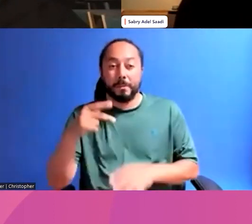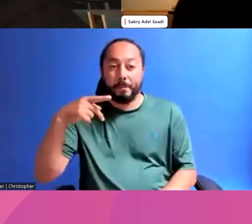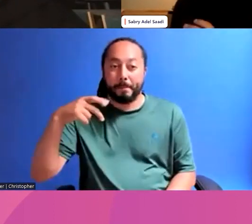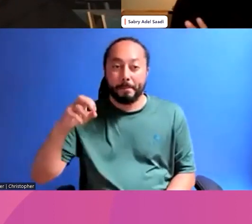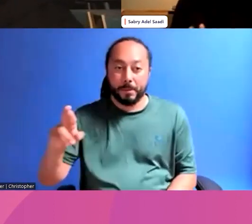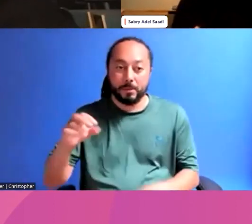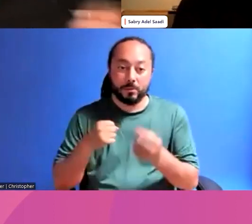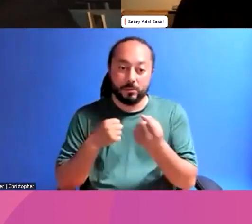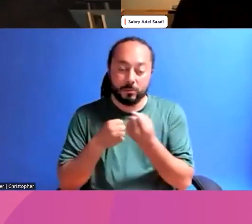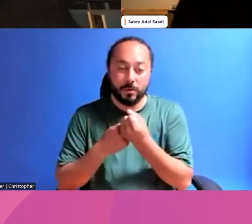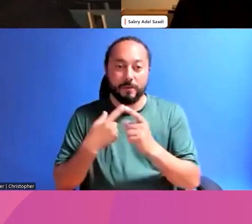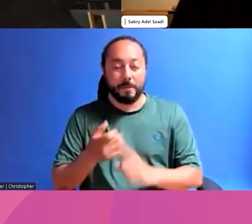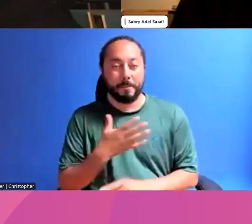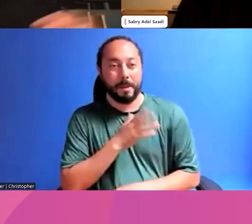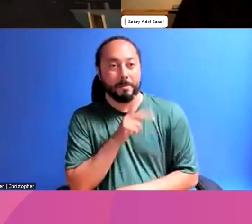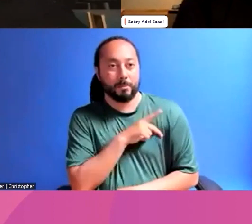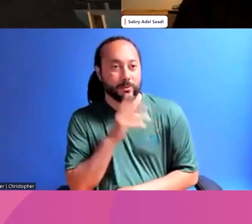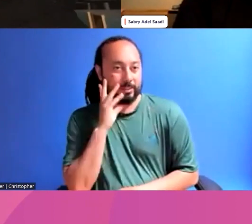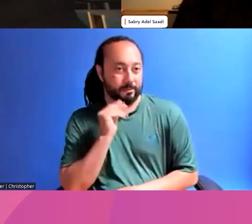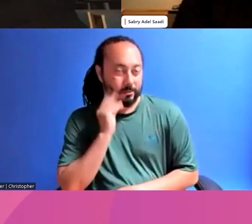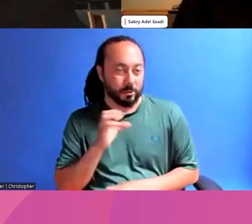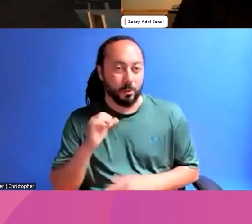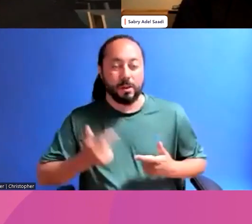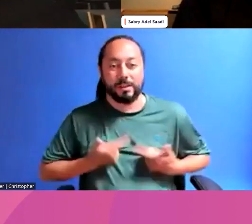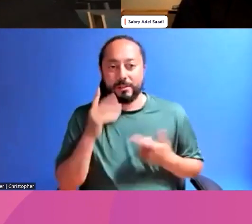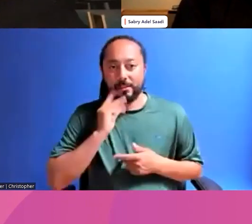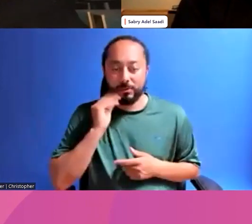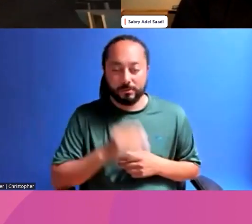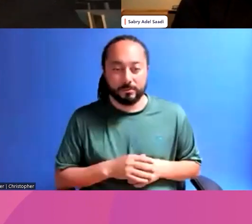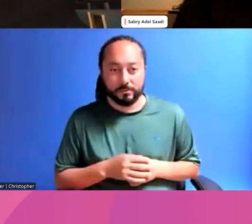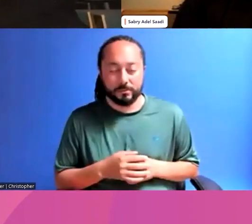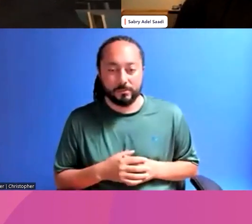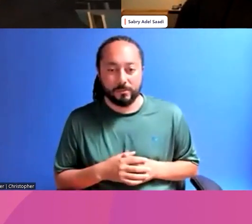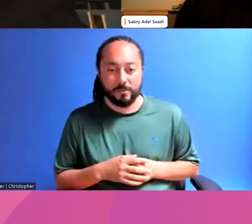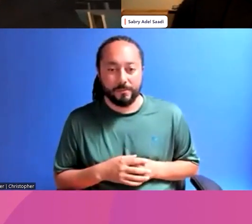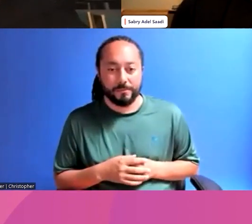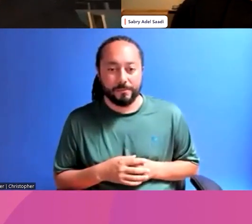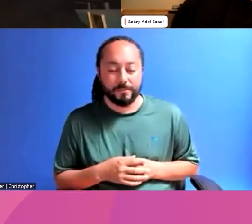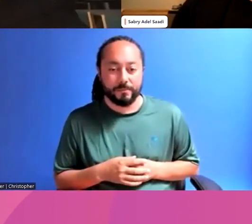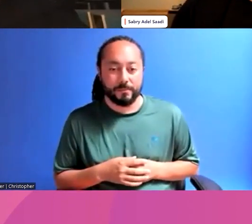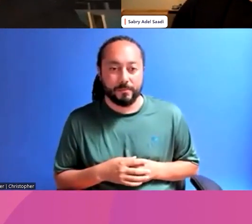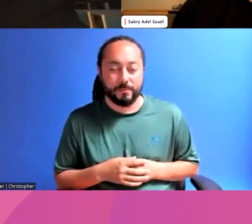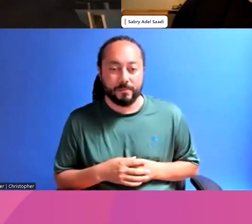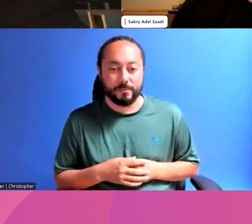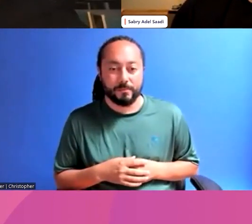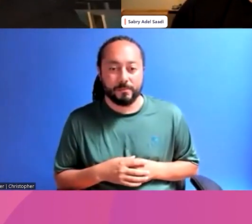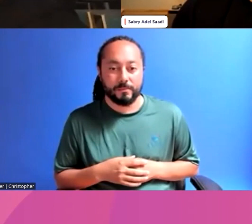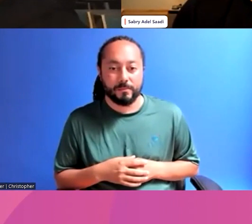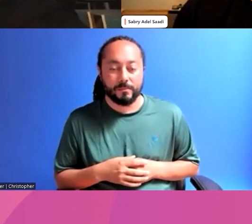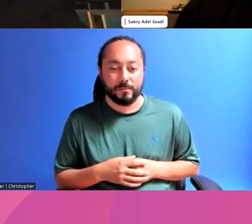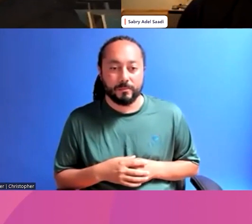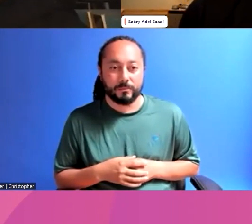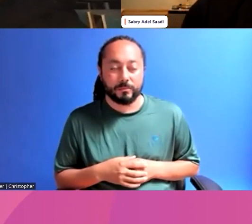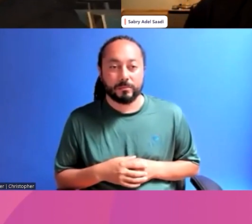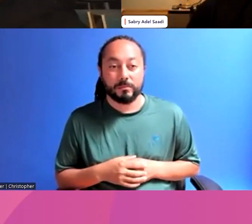be stemming from, you know, personal experience or lived experience, was that there is kind of, you know,